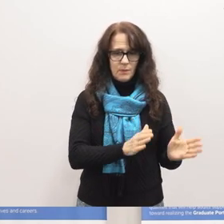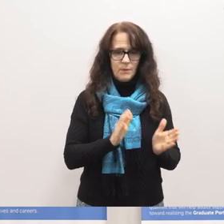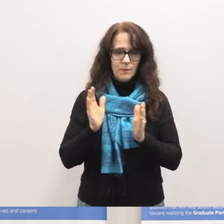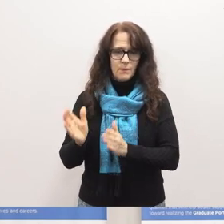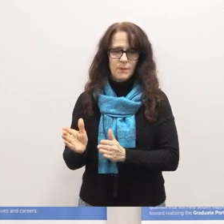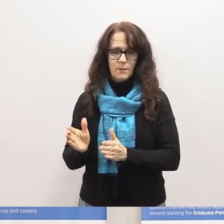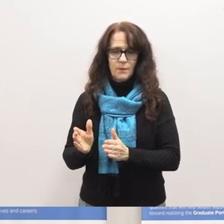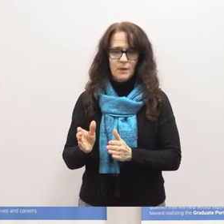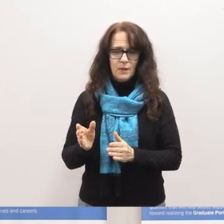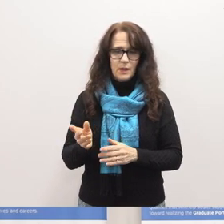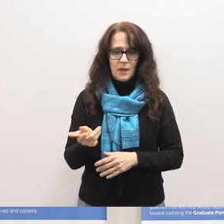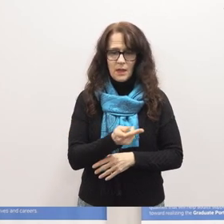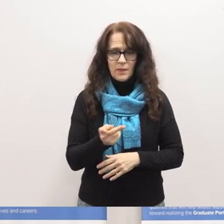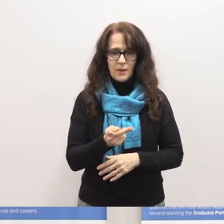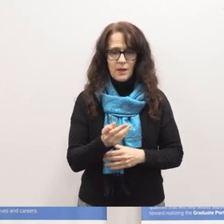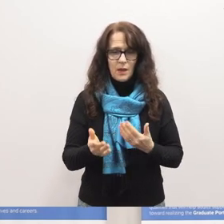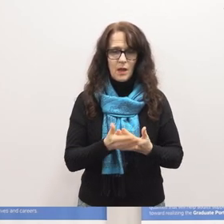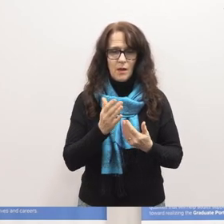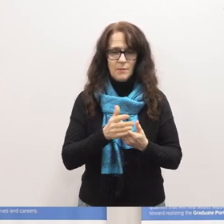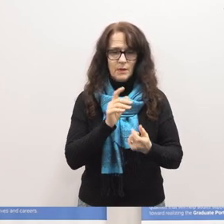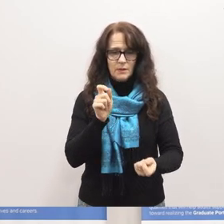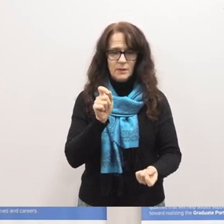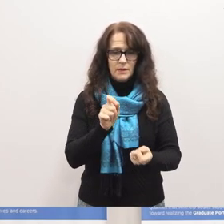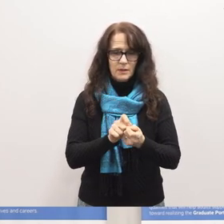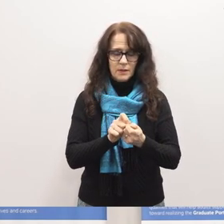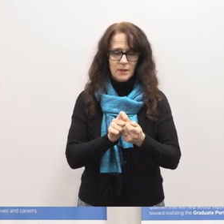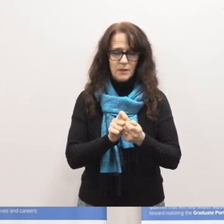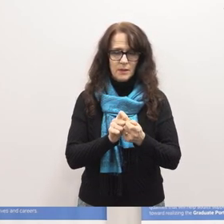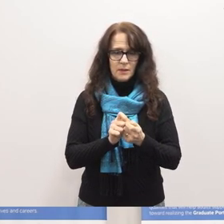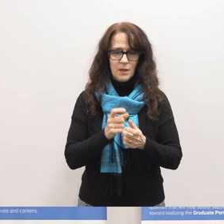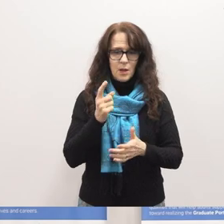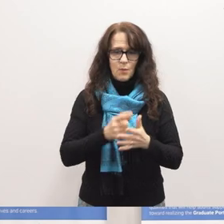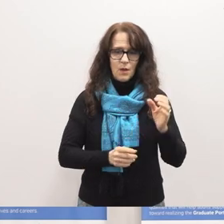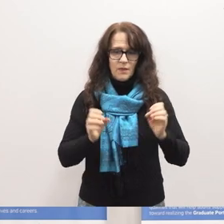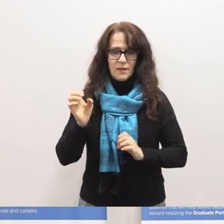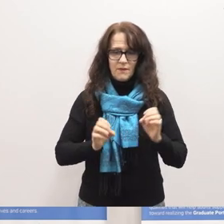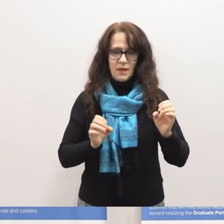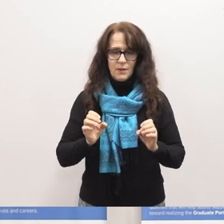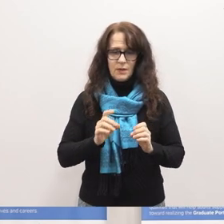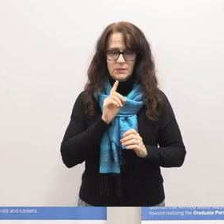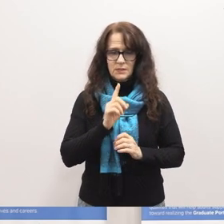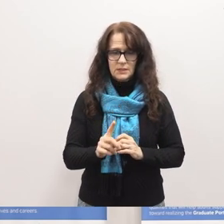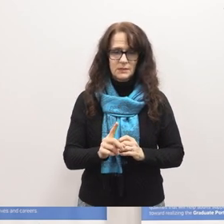they are almost identical in terms of what the evaluation is.